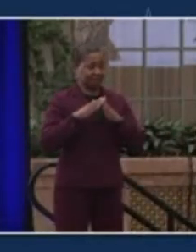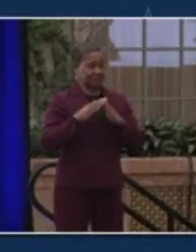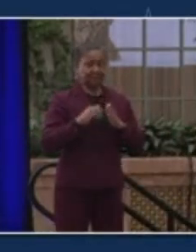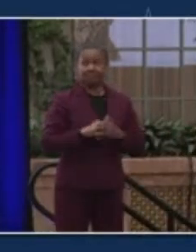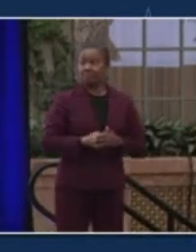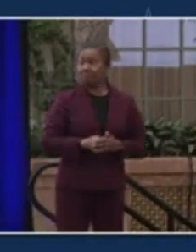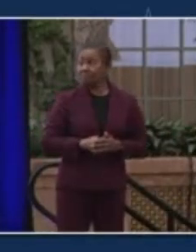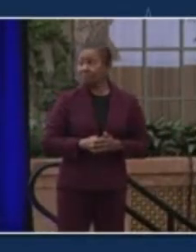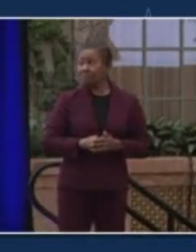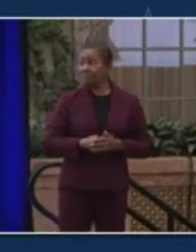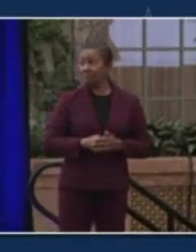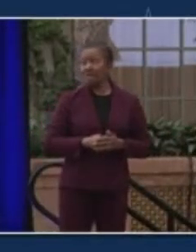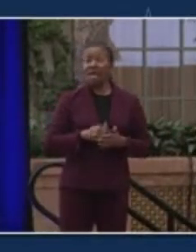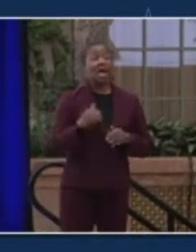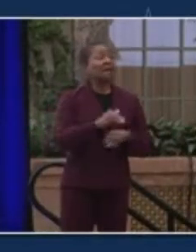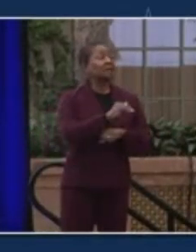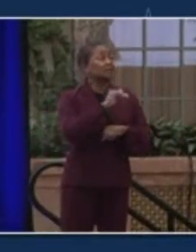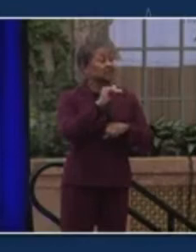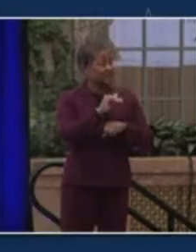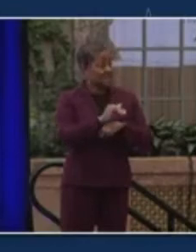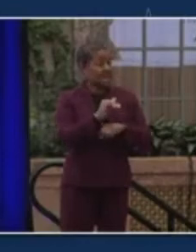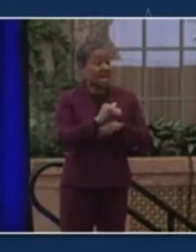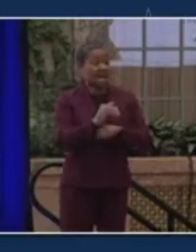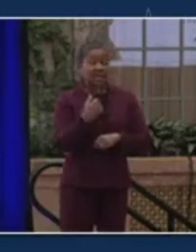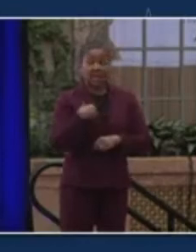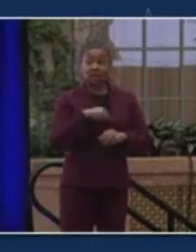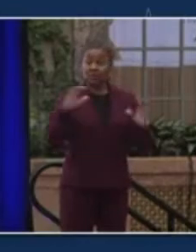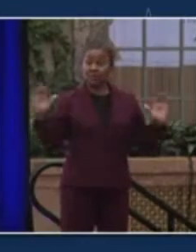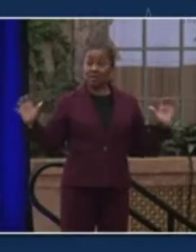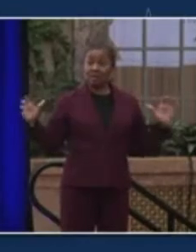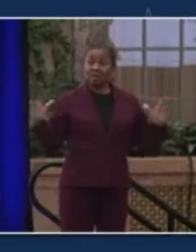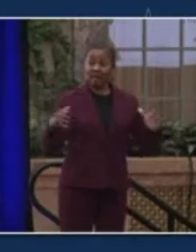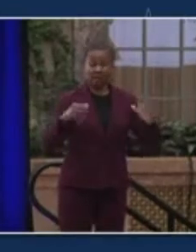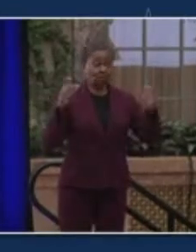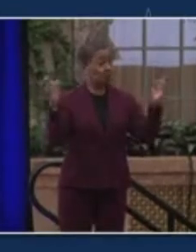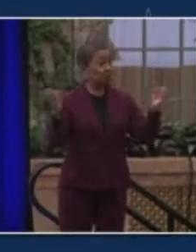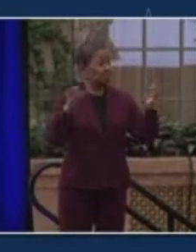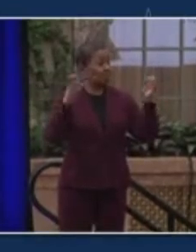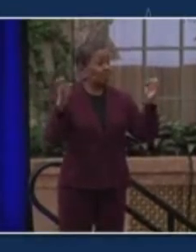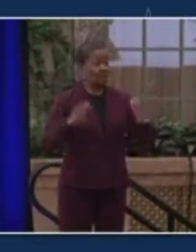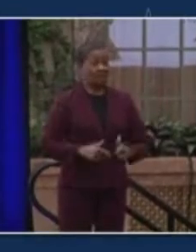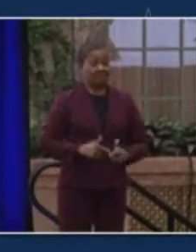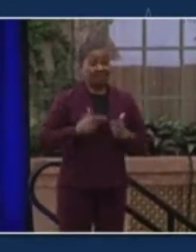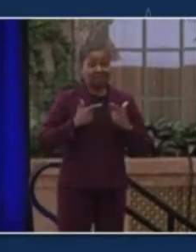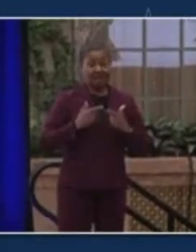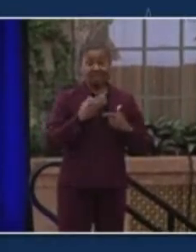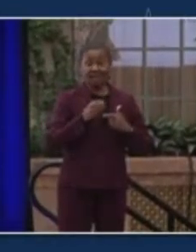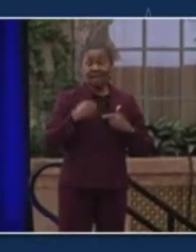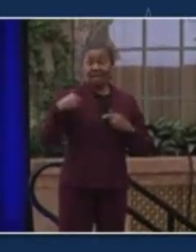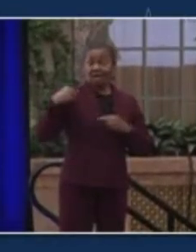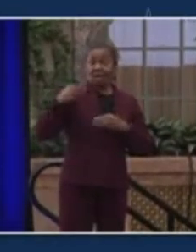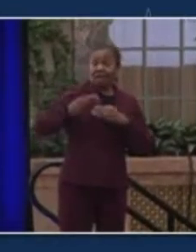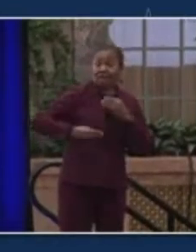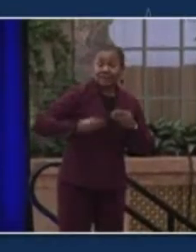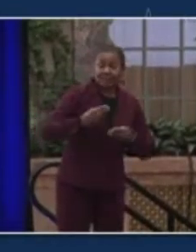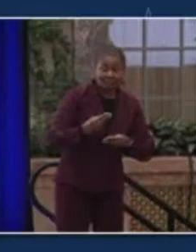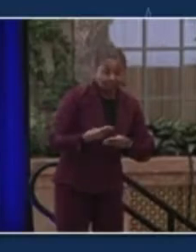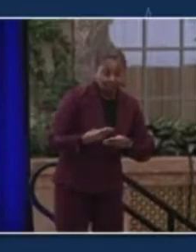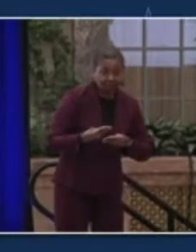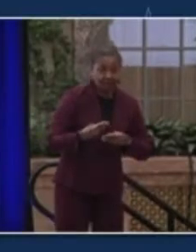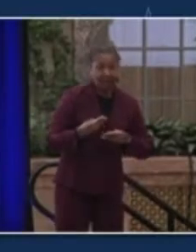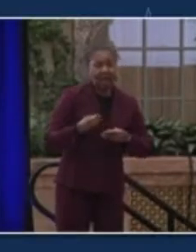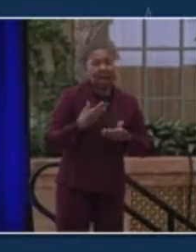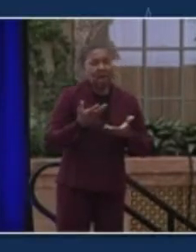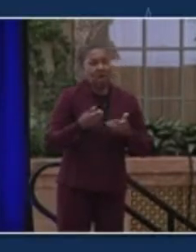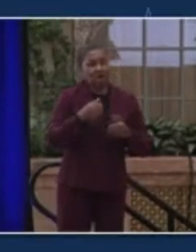So tonight, as we gather to celebrate the life and legacy, I